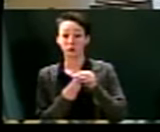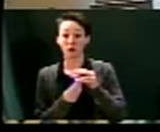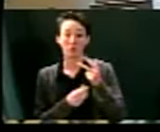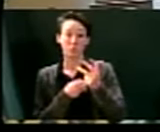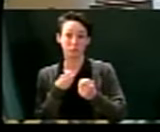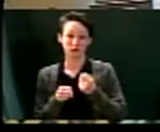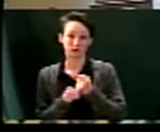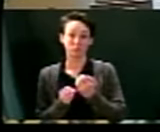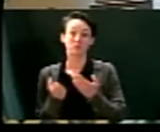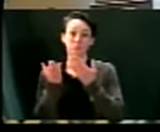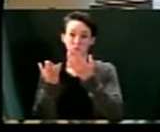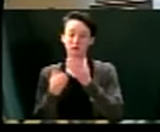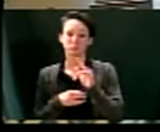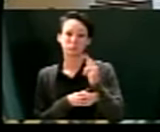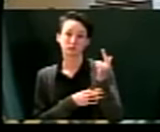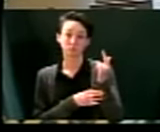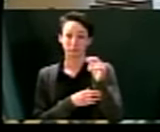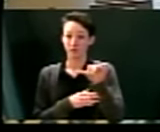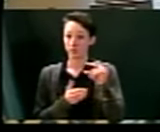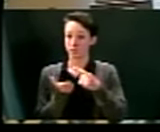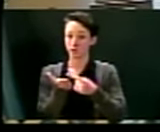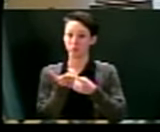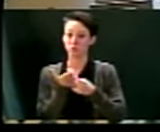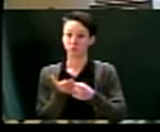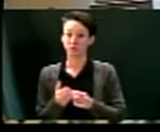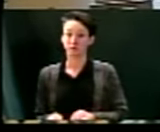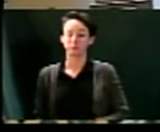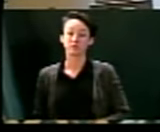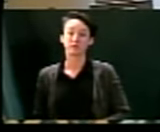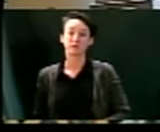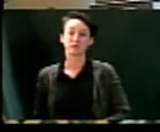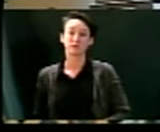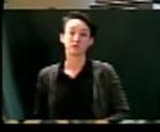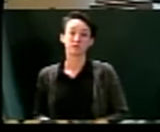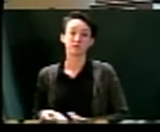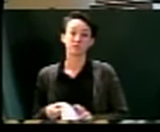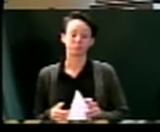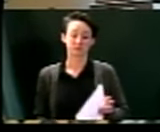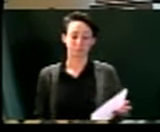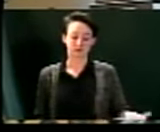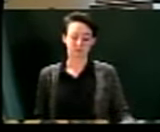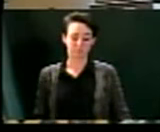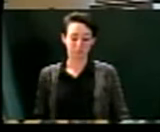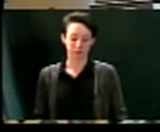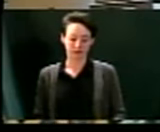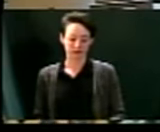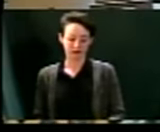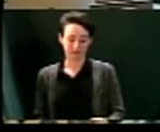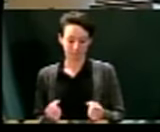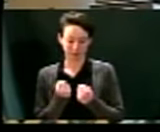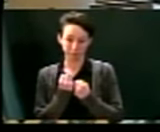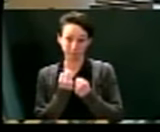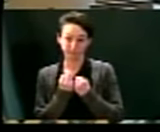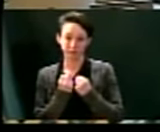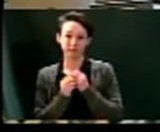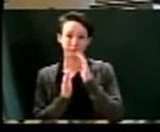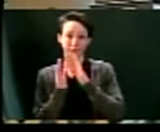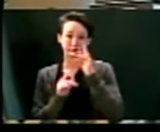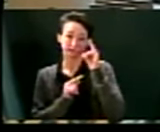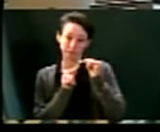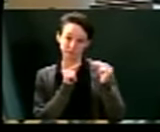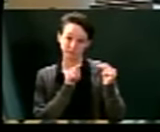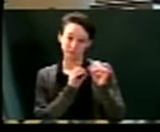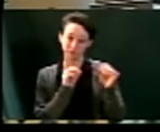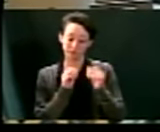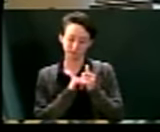Norman, seconded by Ms. Horn. Any discussion? All in favor say aye. Aye. All opposed, motion